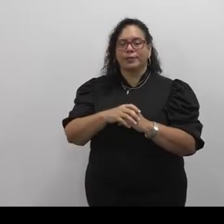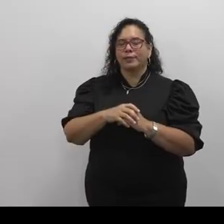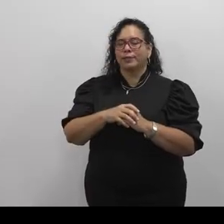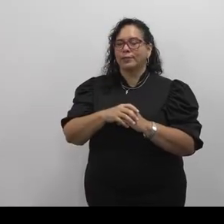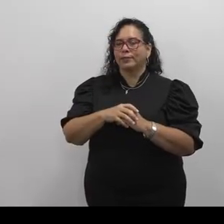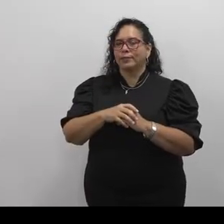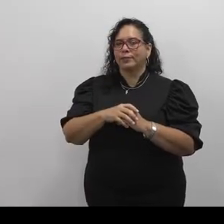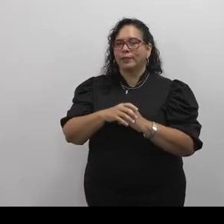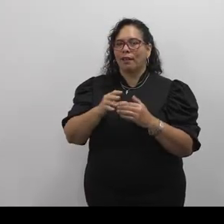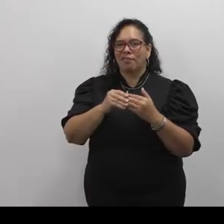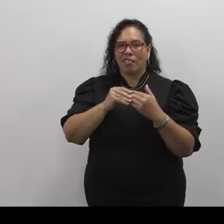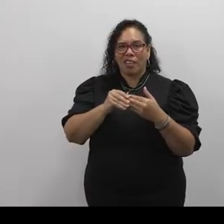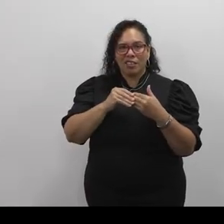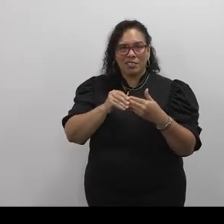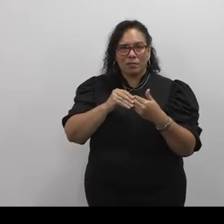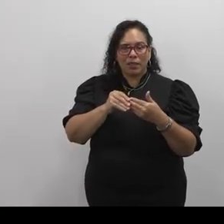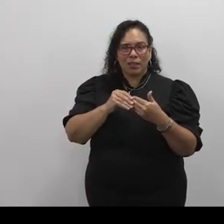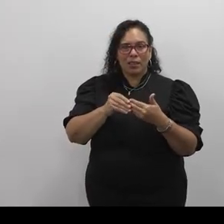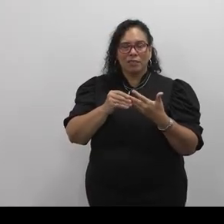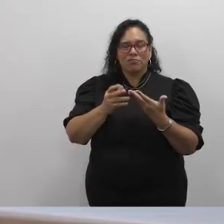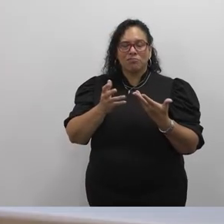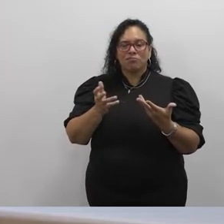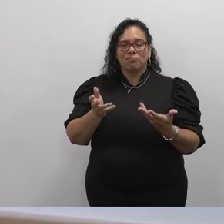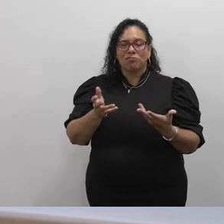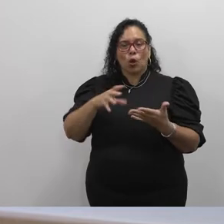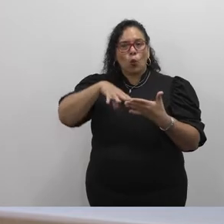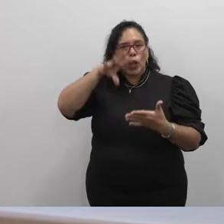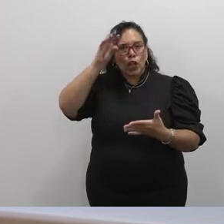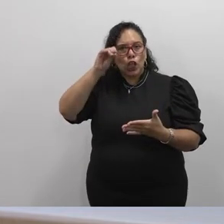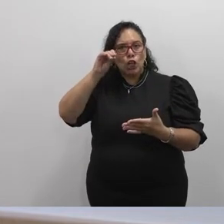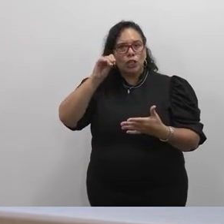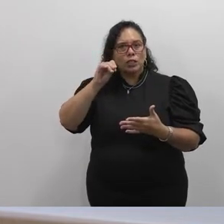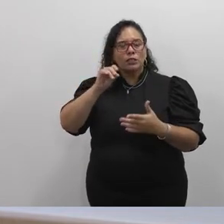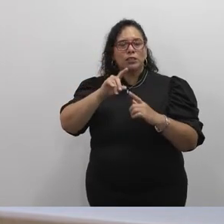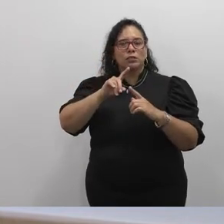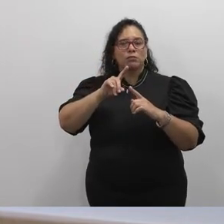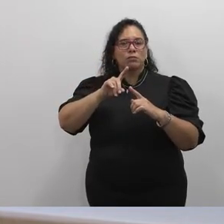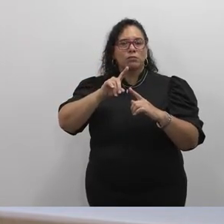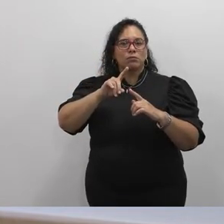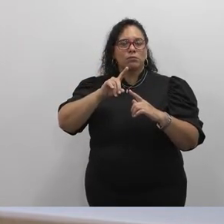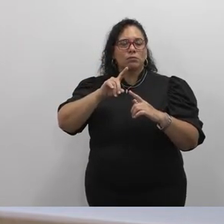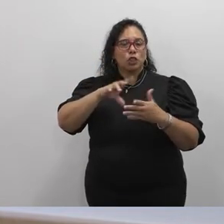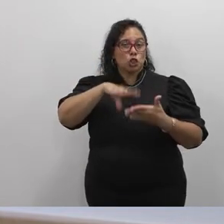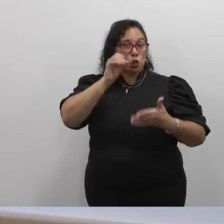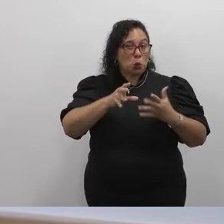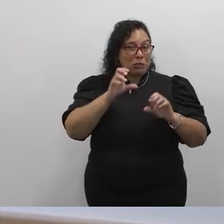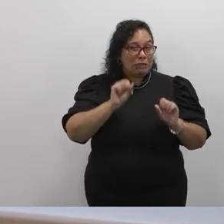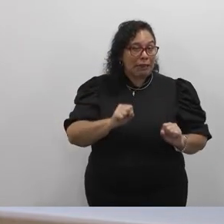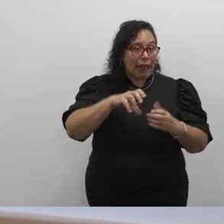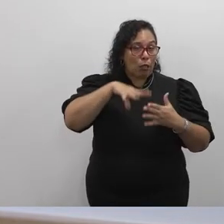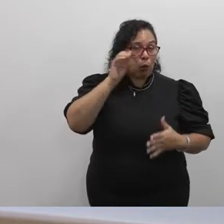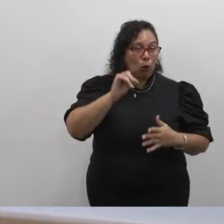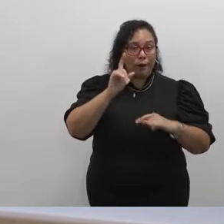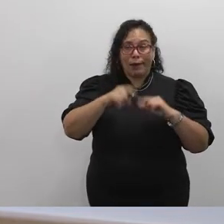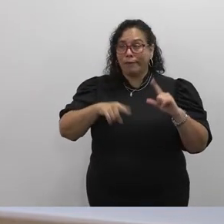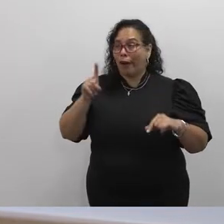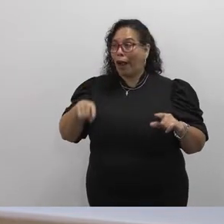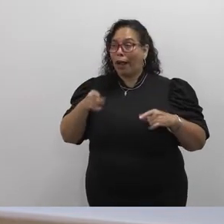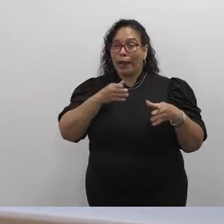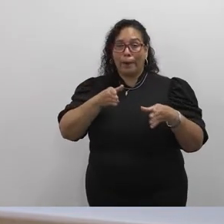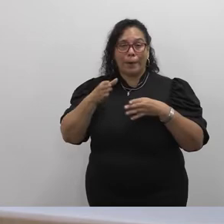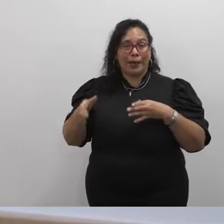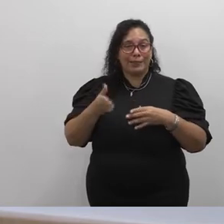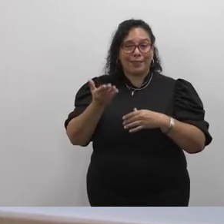with, we learned that students can learn in different ways in the last 2 years than we ever thought that they